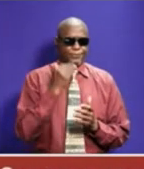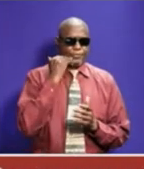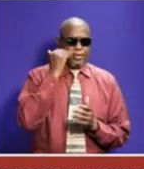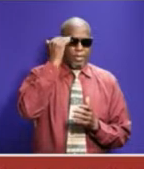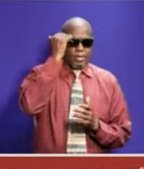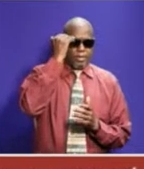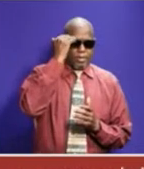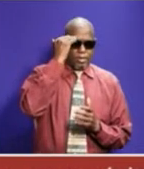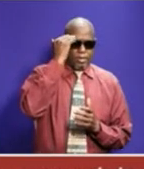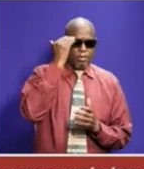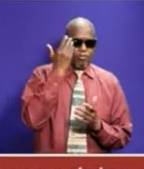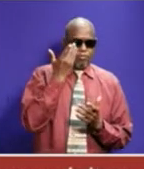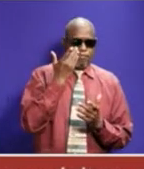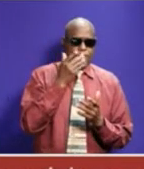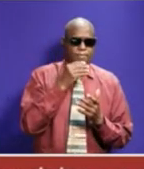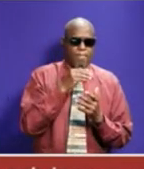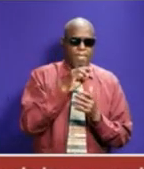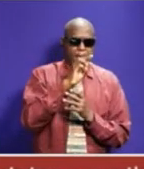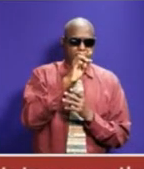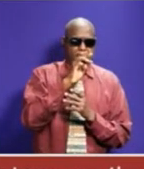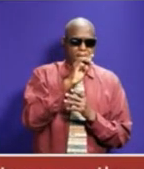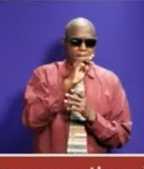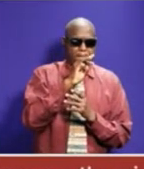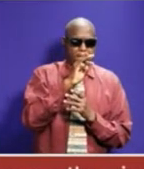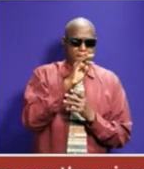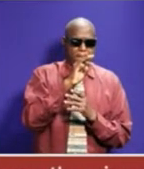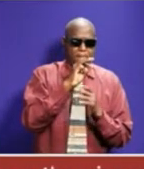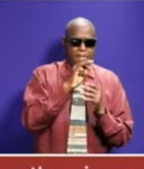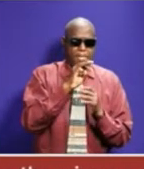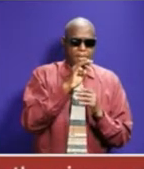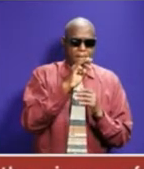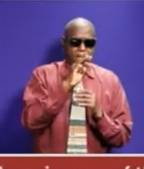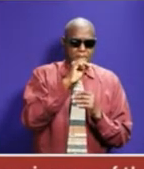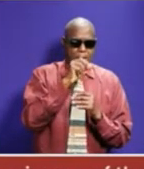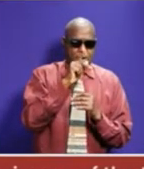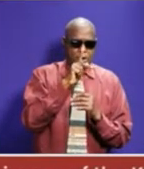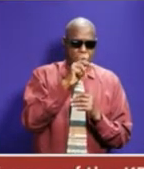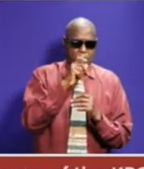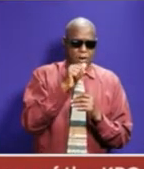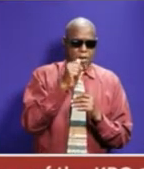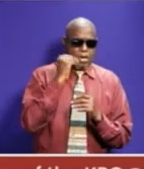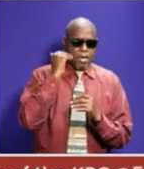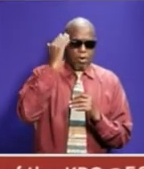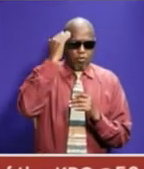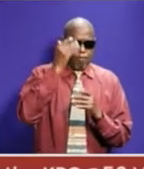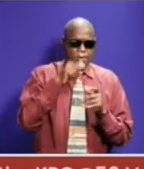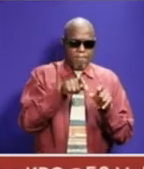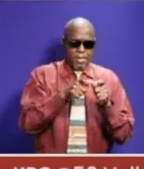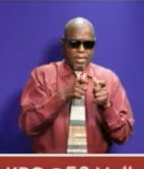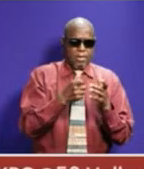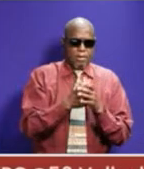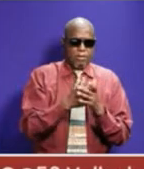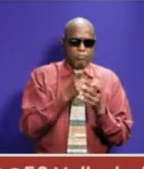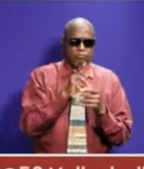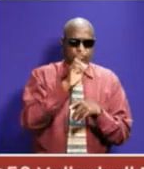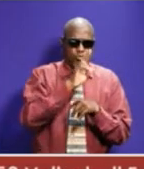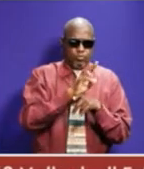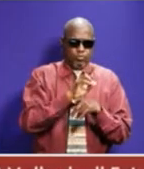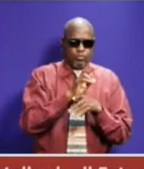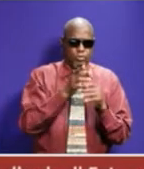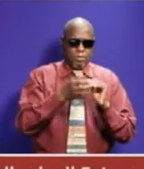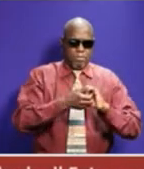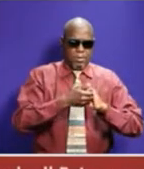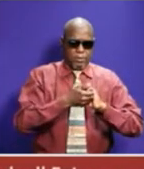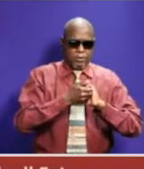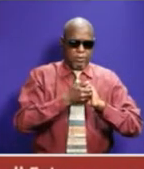media, Dismas Makanda, noted that the organization, which is the broadcasting arm of the Christ is the Answer Ministries, seeks to use the partnership to transform